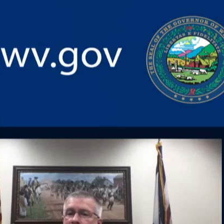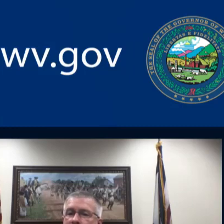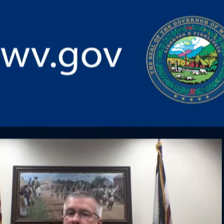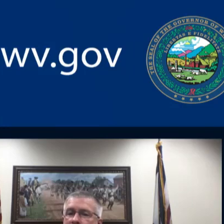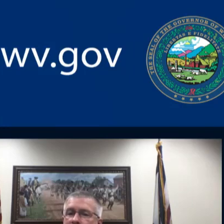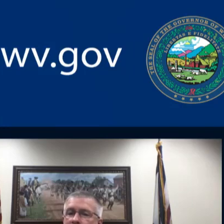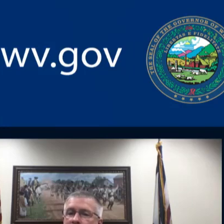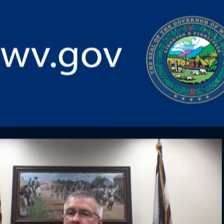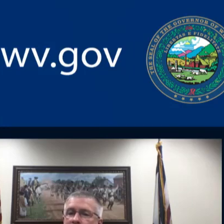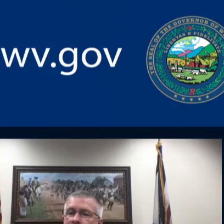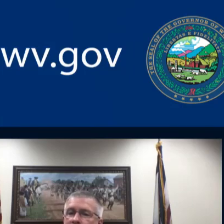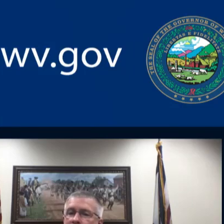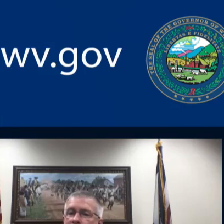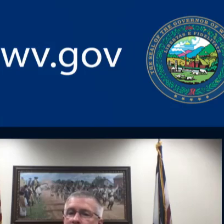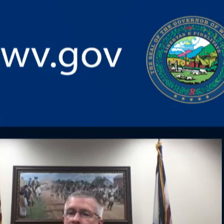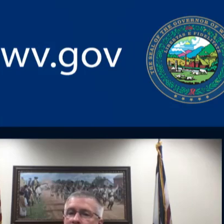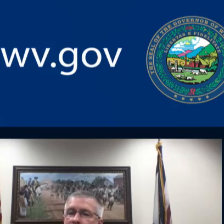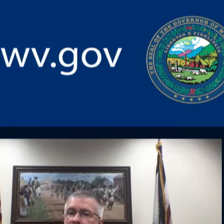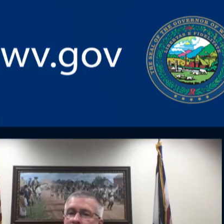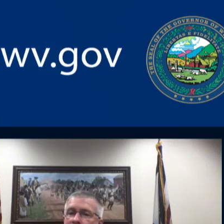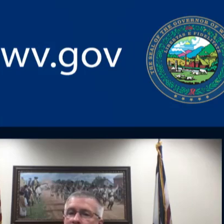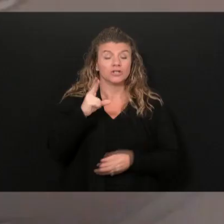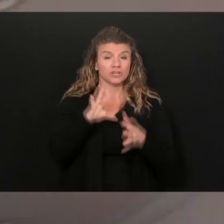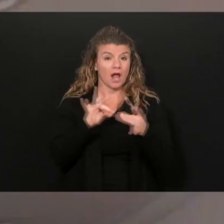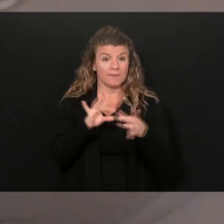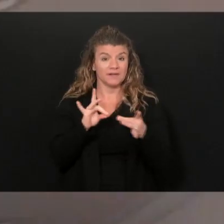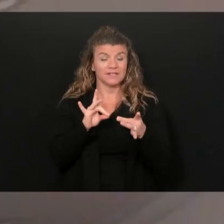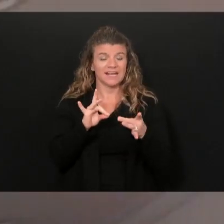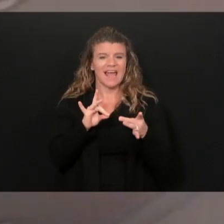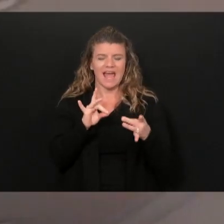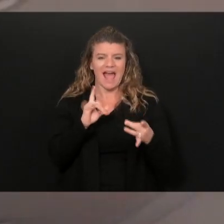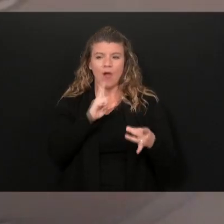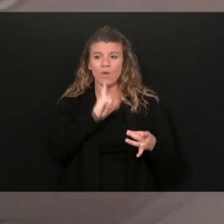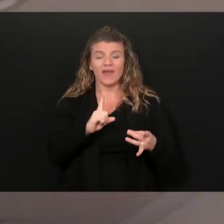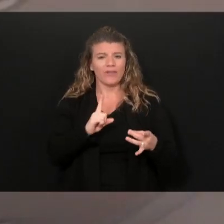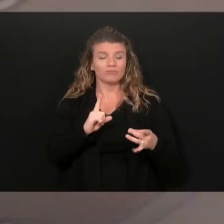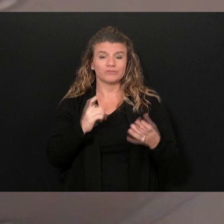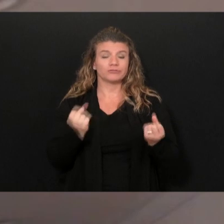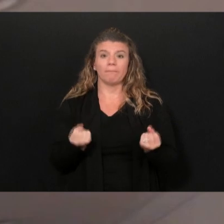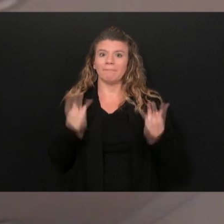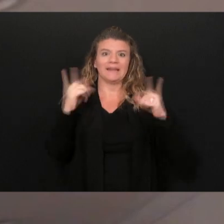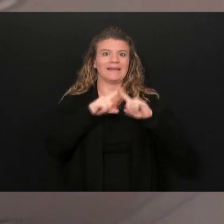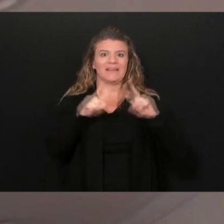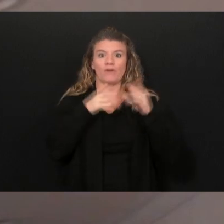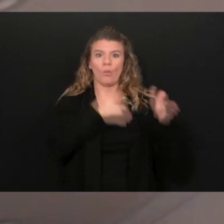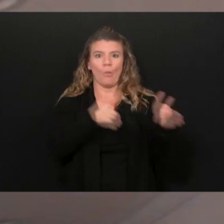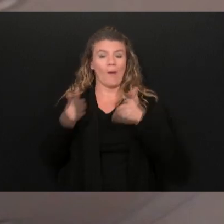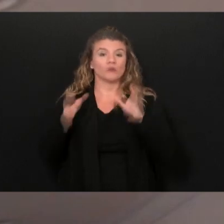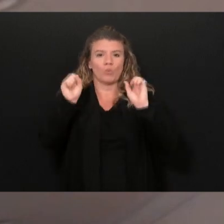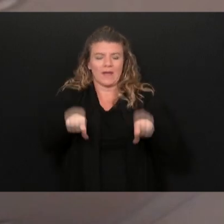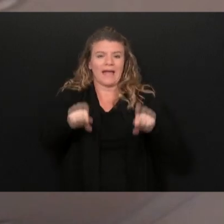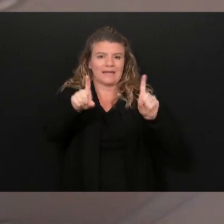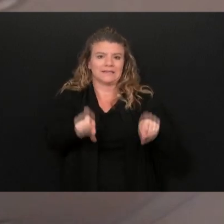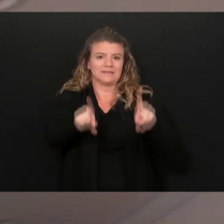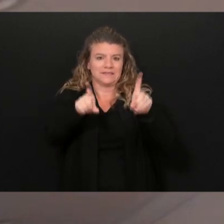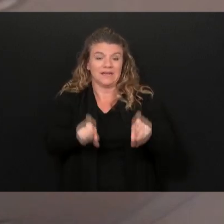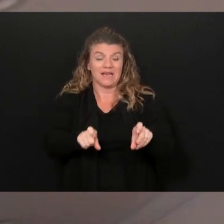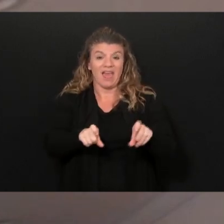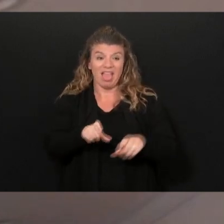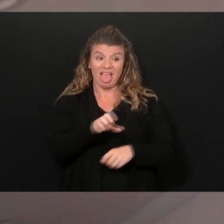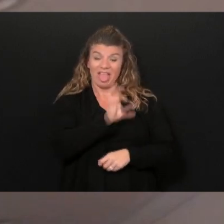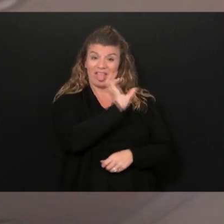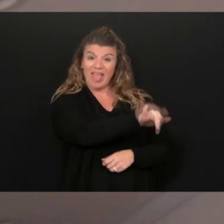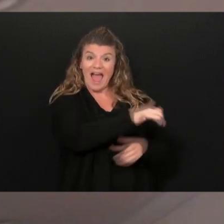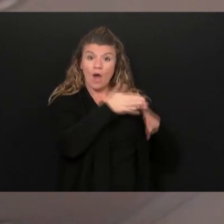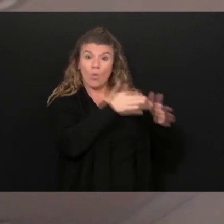Yeah, David, thank you. I think that there's many ways strategically to test. Ultimately, that is a way to